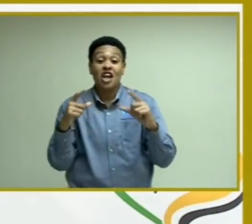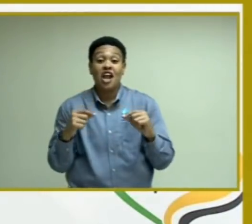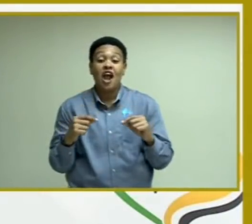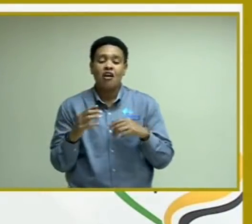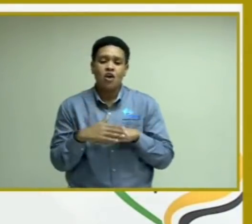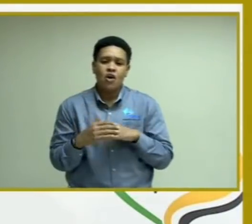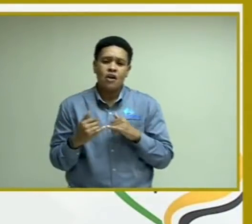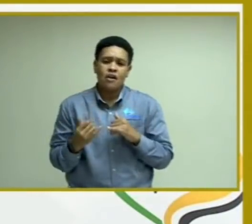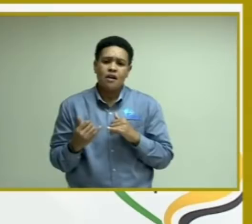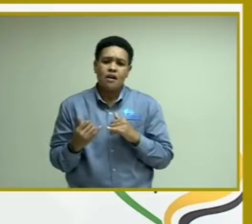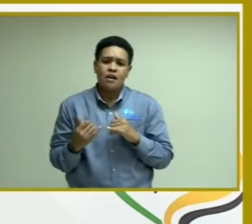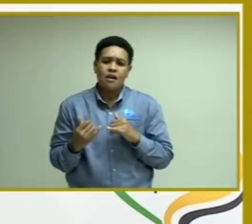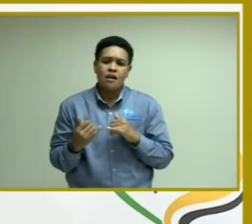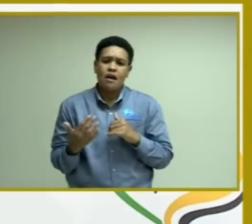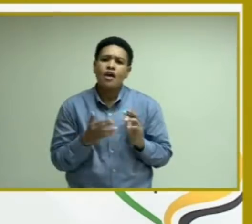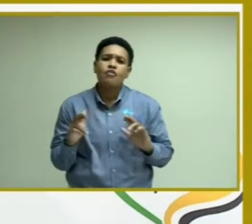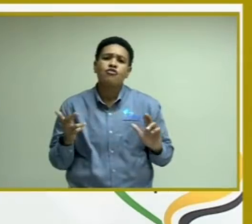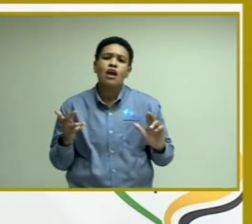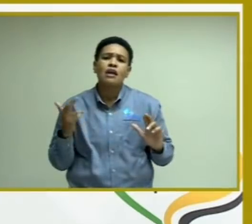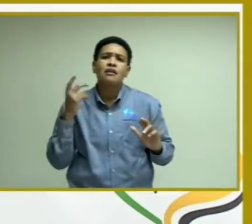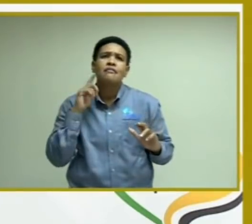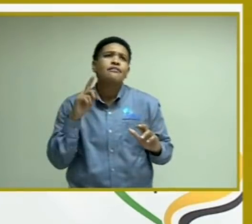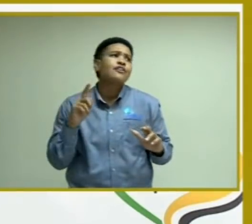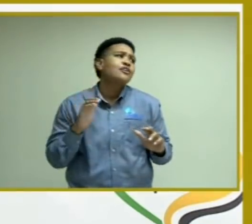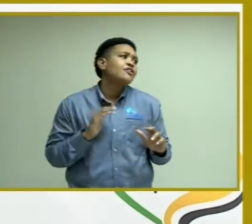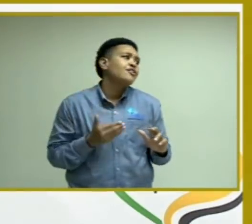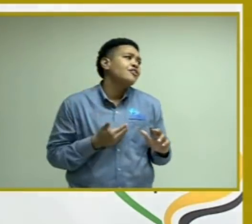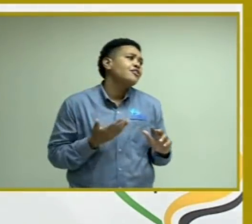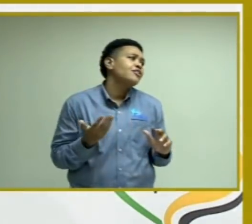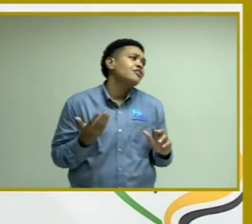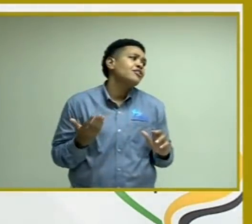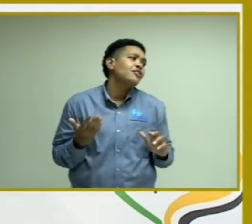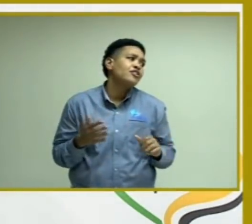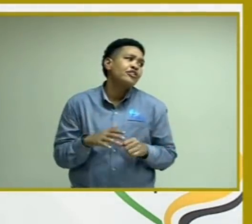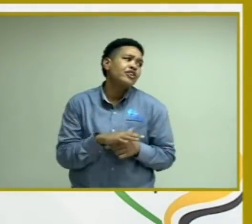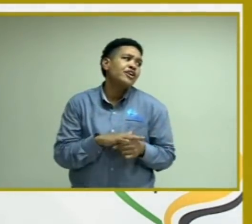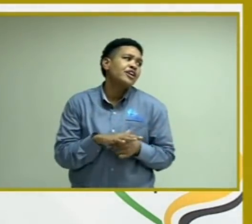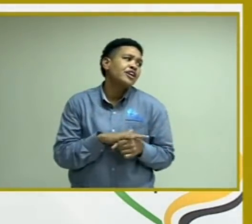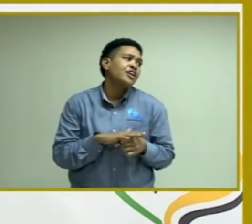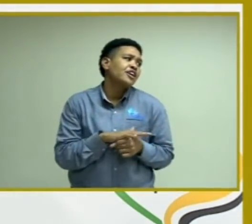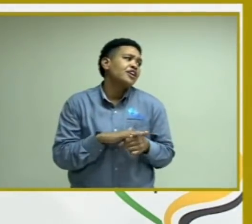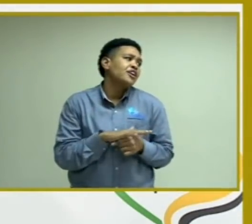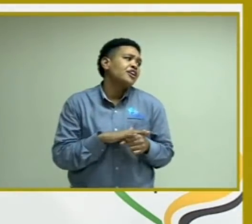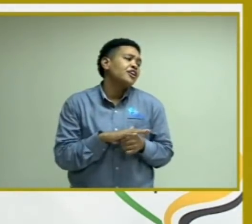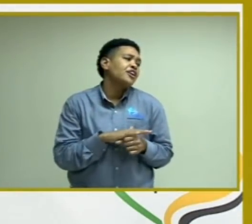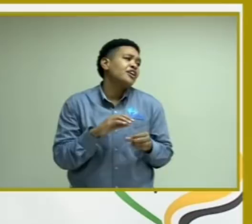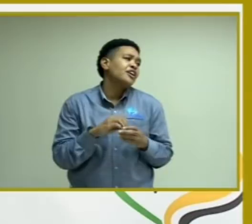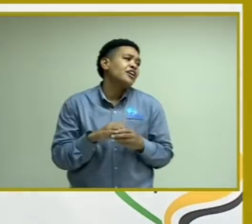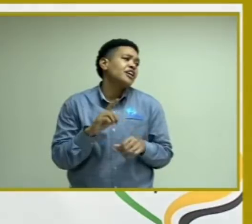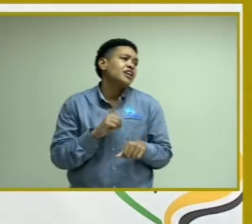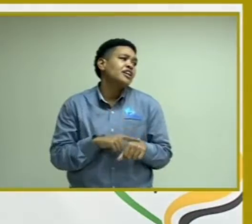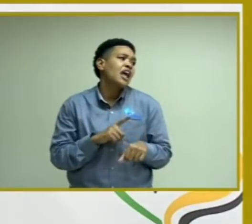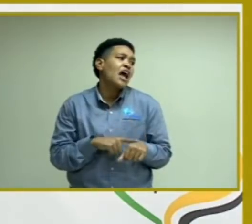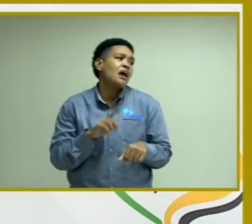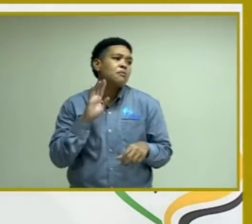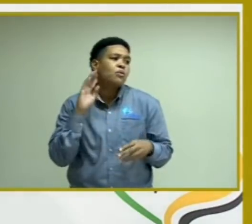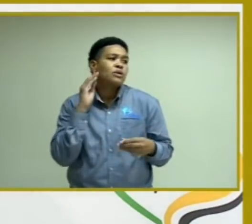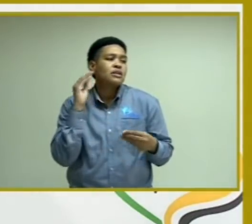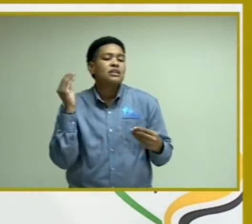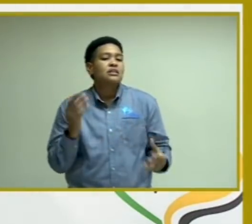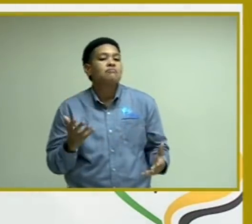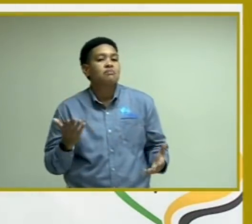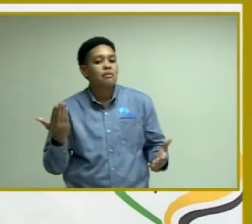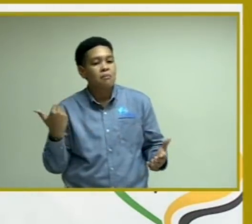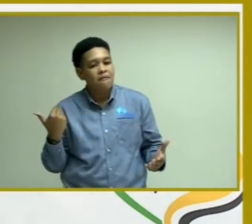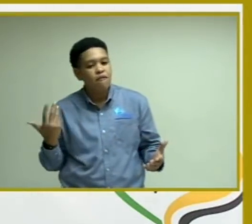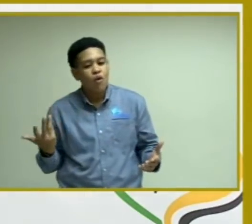electronic card, ready for our jurisdiction within the timeline that was stipulated